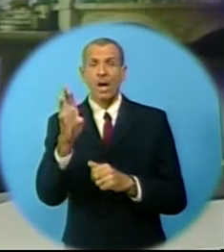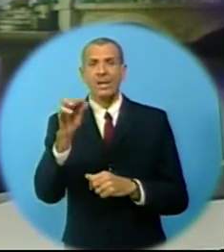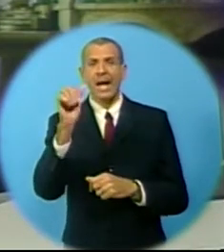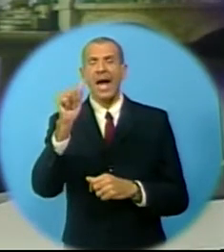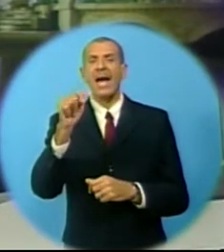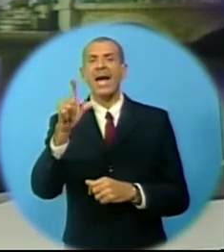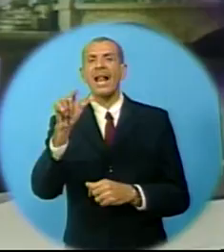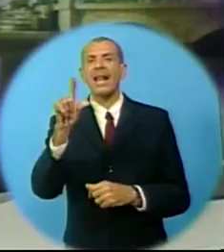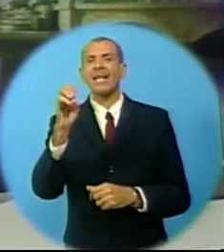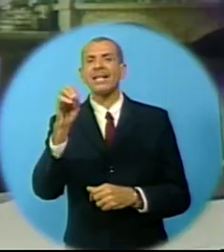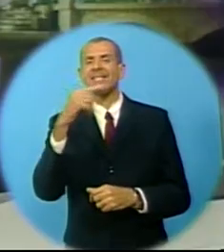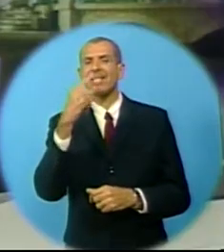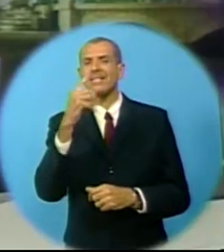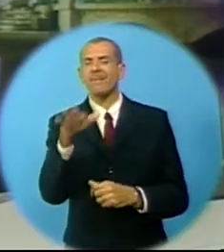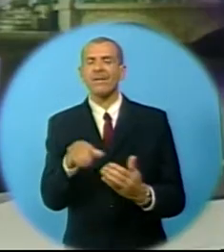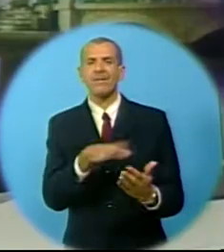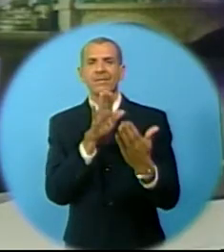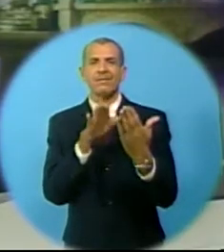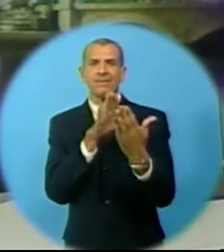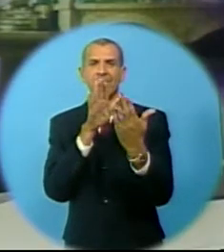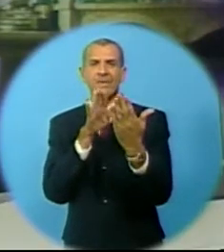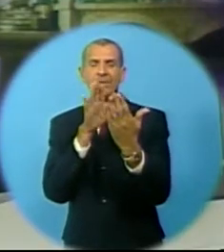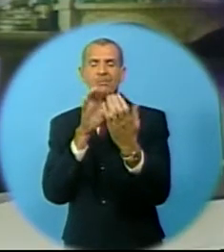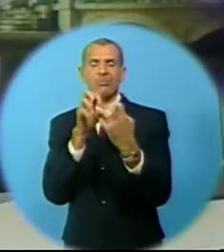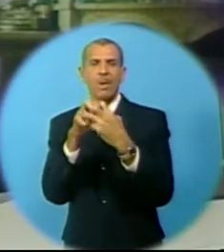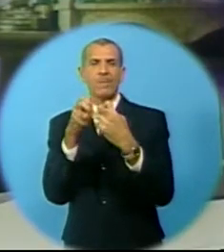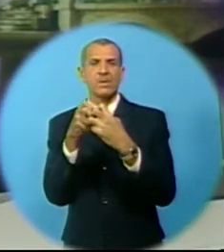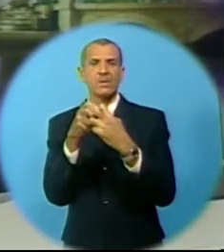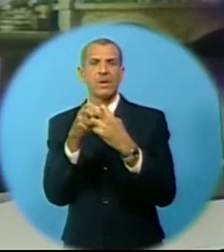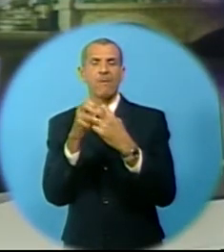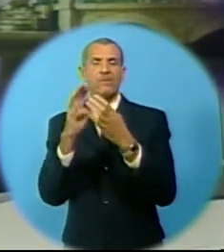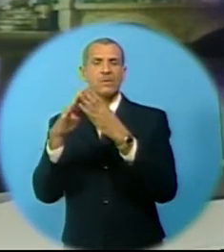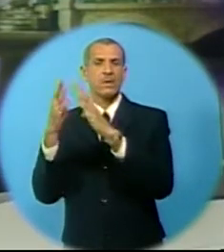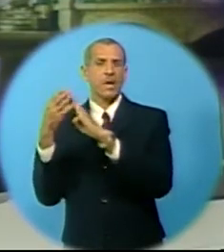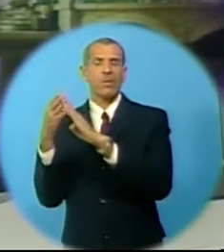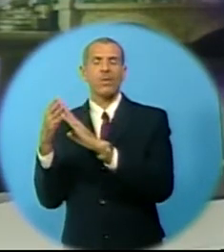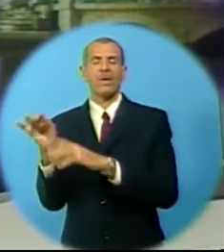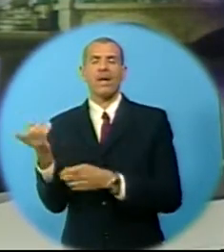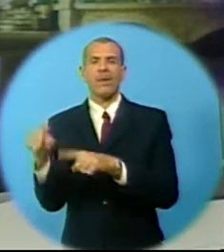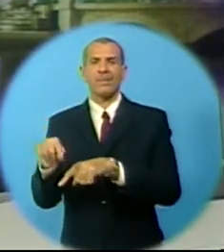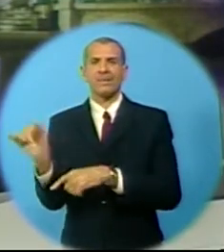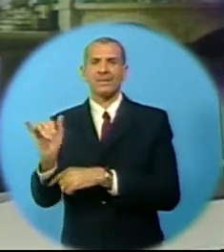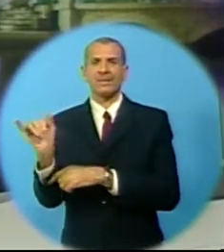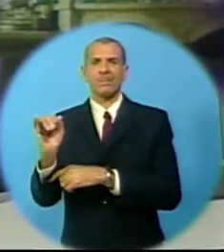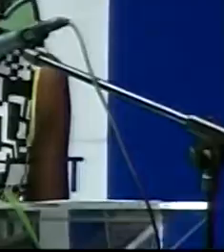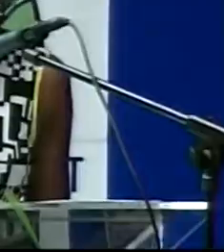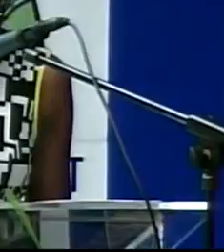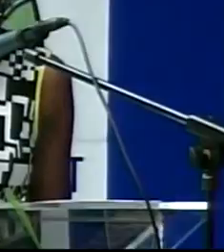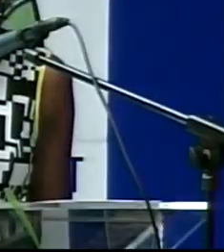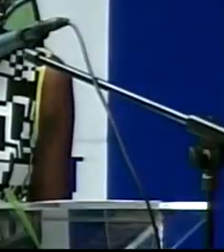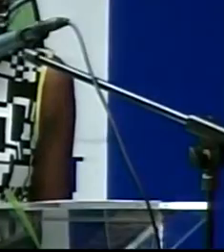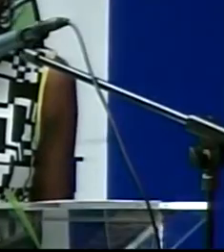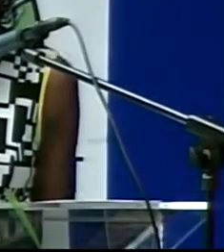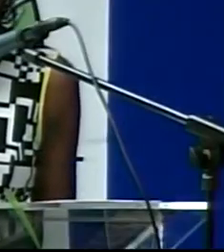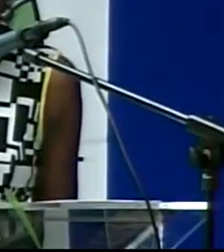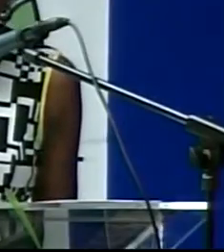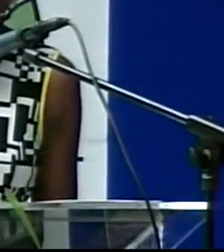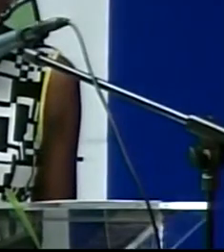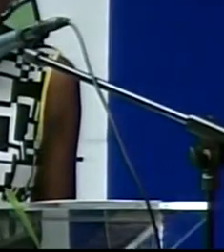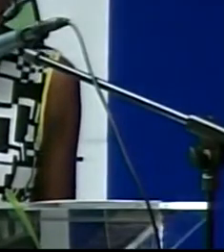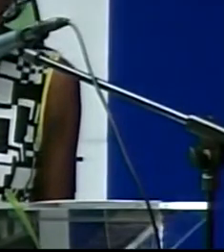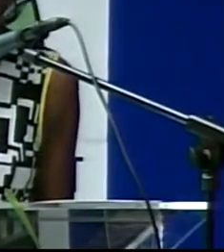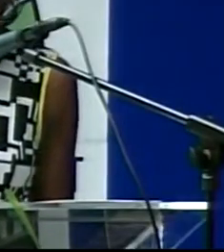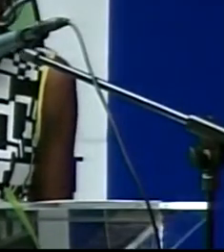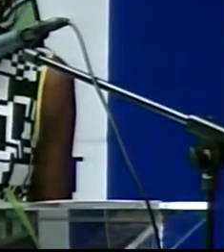the same issues facing Bridgetown will affect these developing centers. Great reliance on the motor car becomes